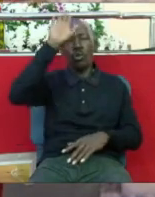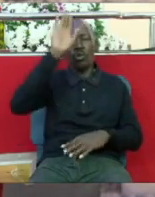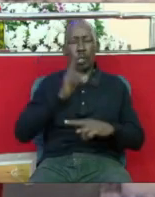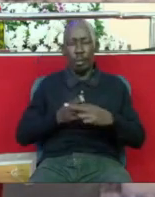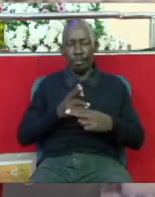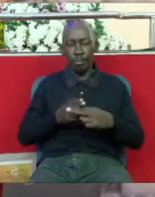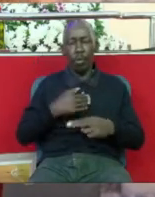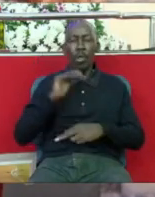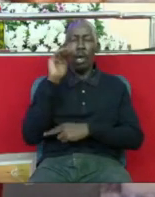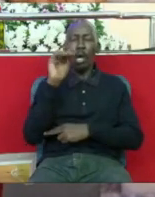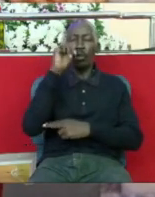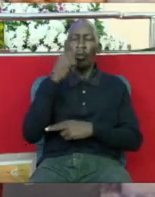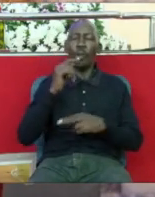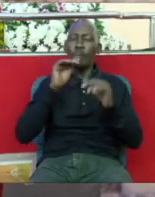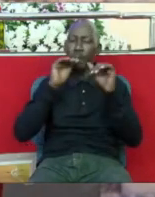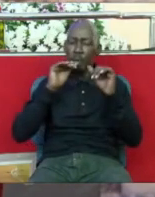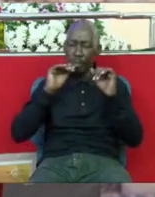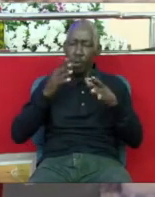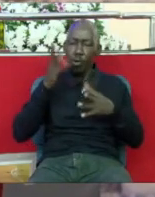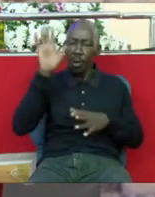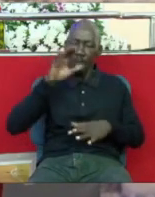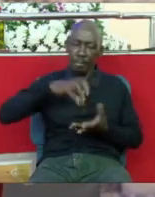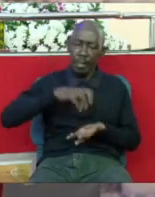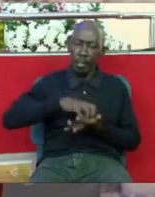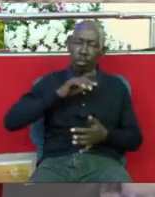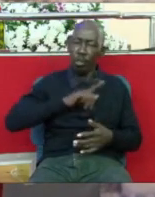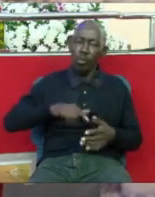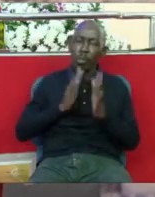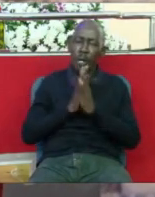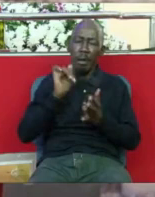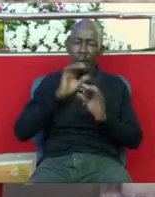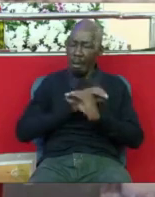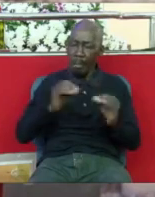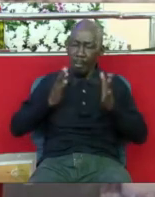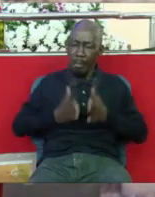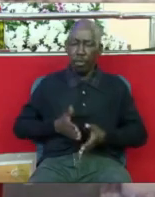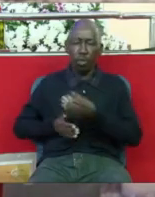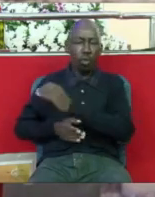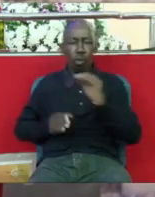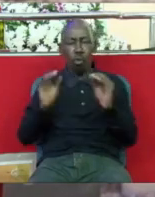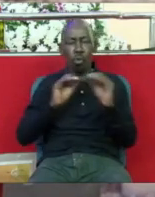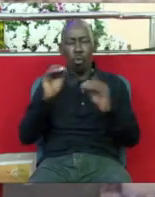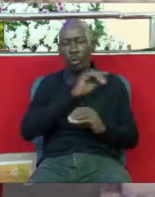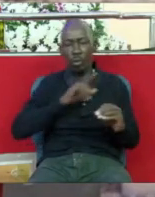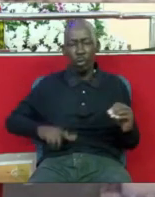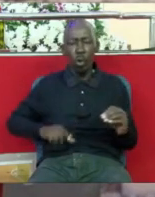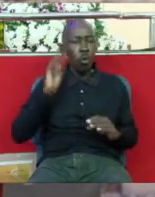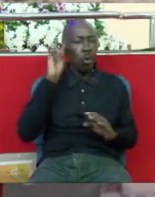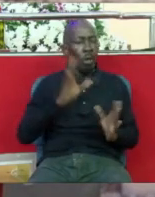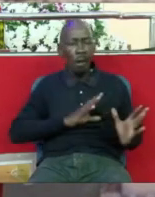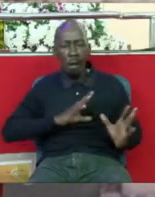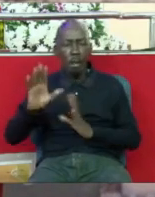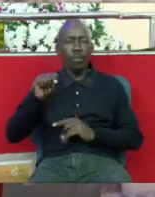lako. We ask of your presence, Lord. Tunaomba uwepo wako Bwana. And we pray that none of us, O Lord. Na tunaomba kwamba hakuna hata mmoja. Who leave this